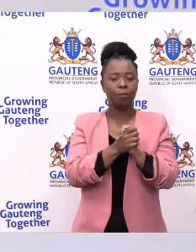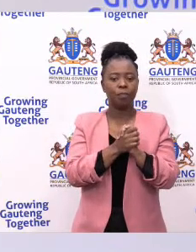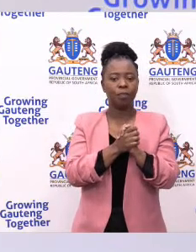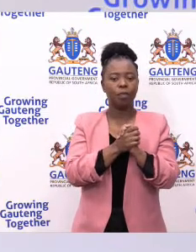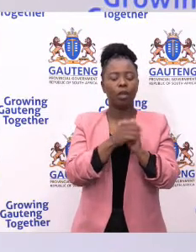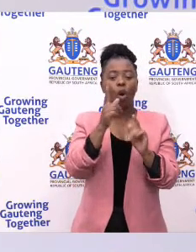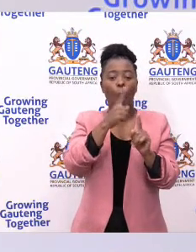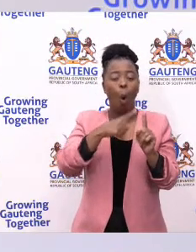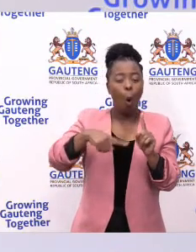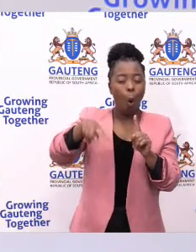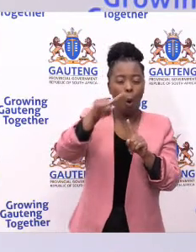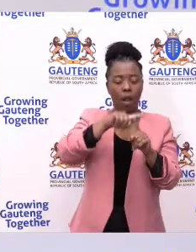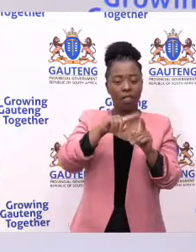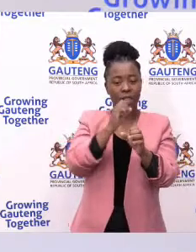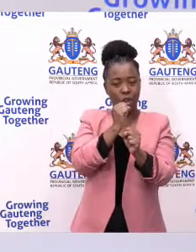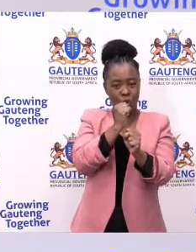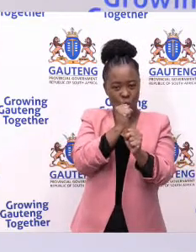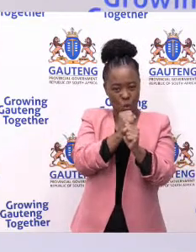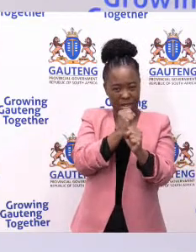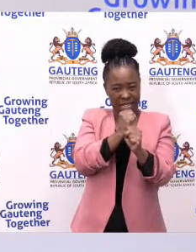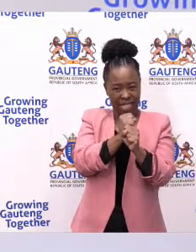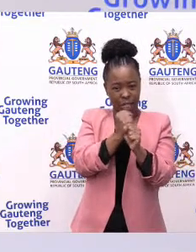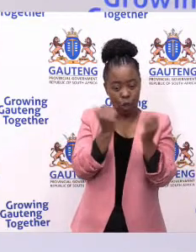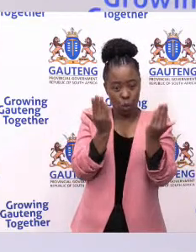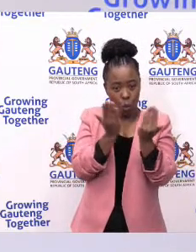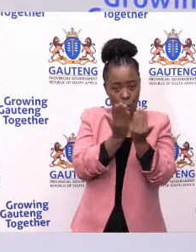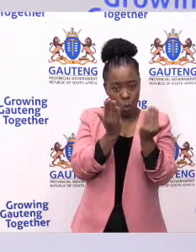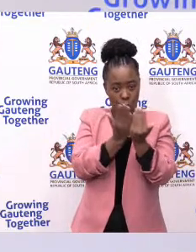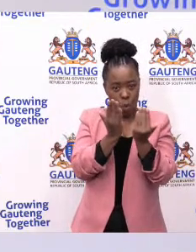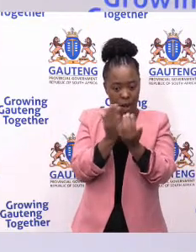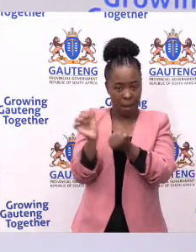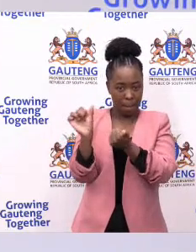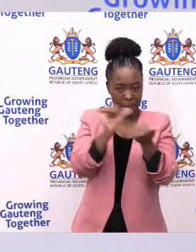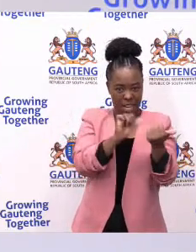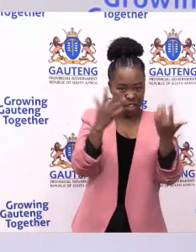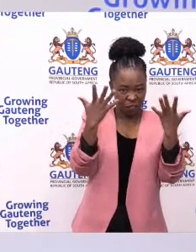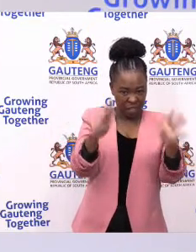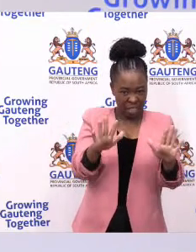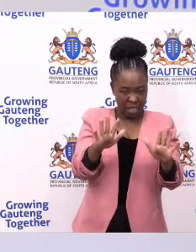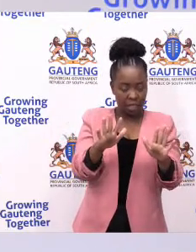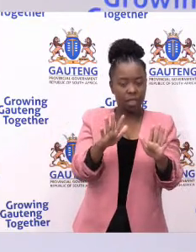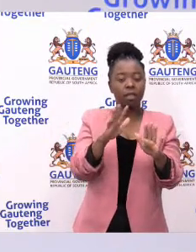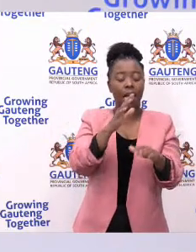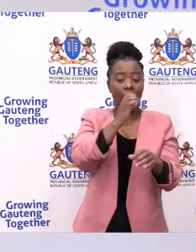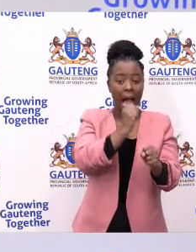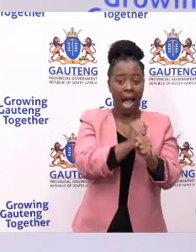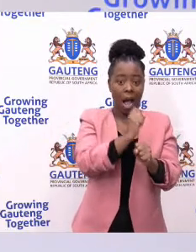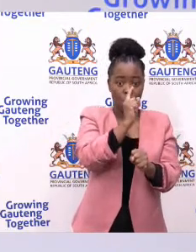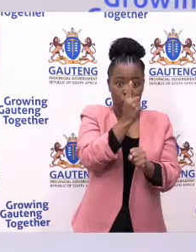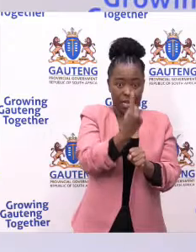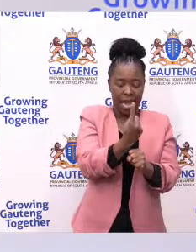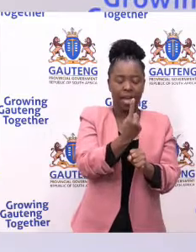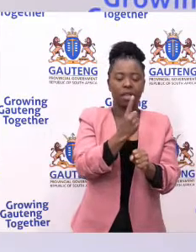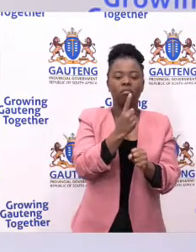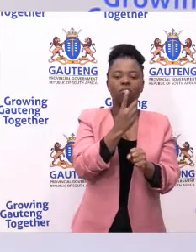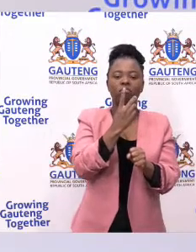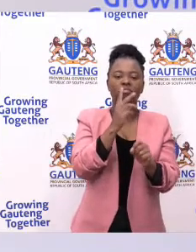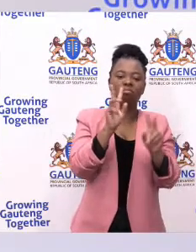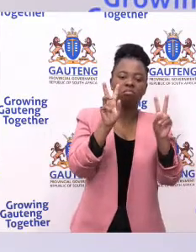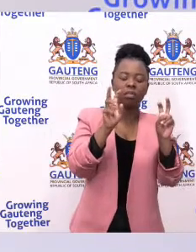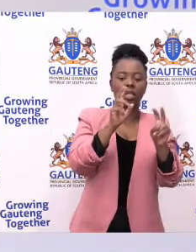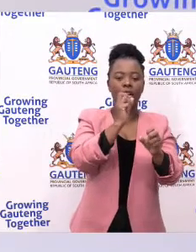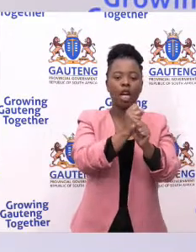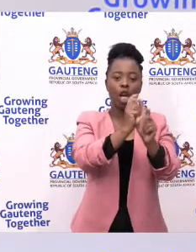the grades that were in school that had returned, and in this case, in Gauteng, we're talking about grades 12,